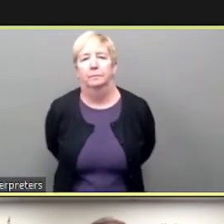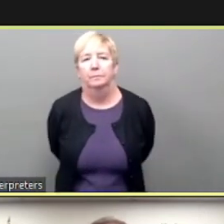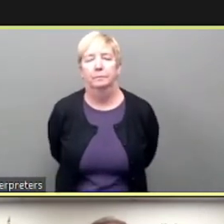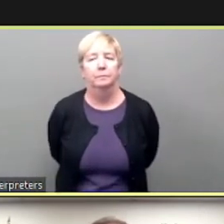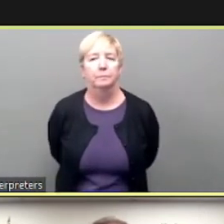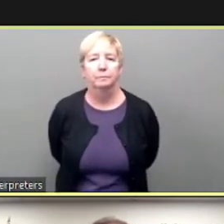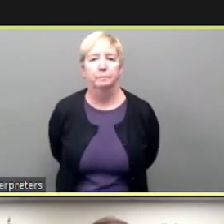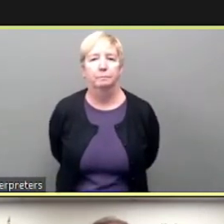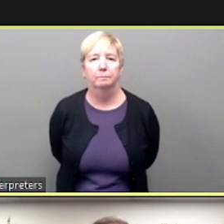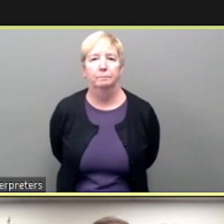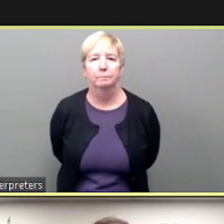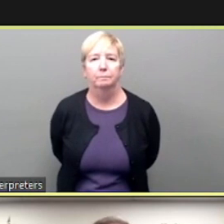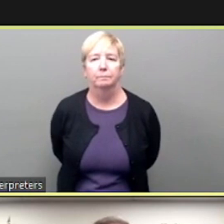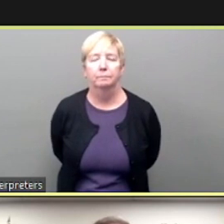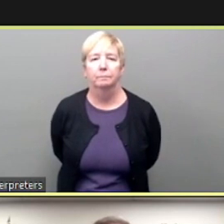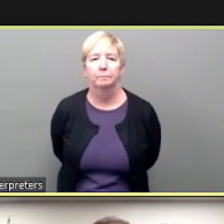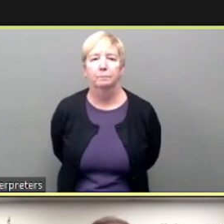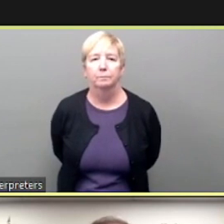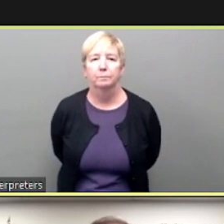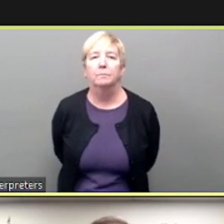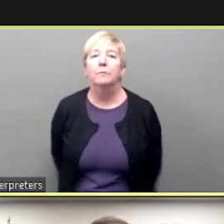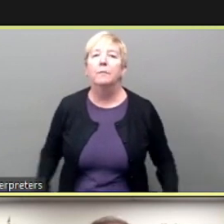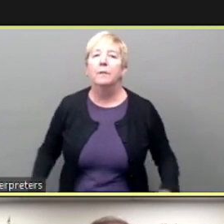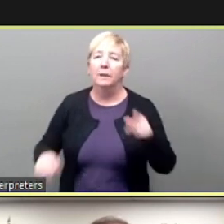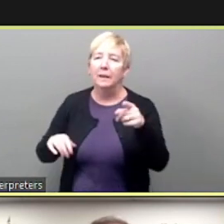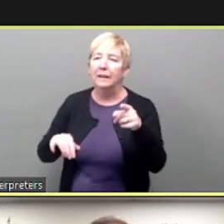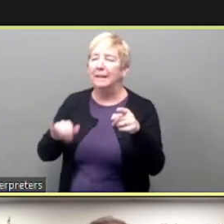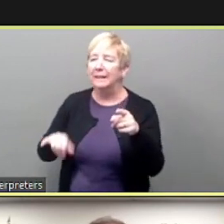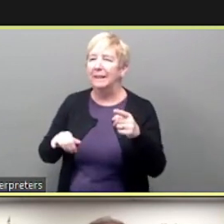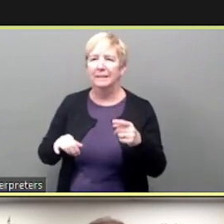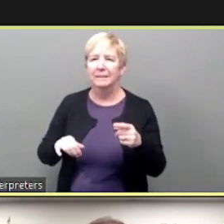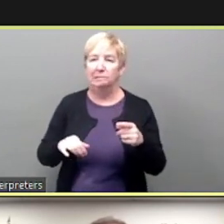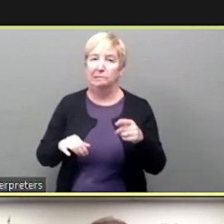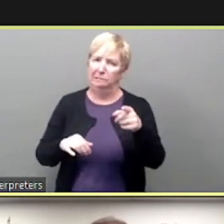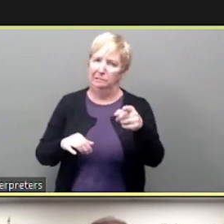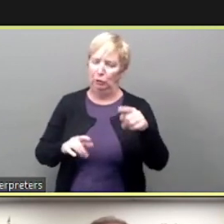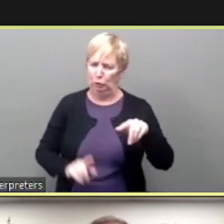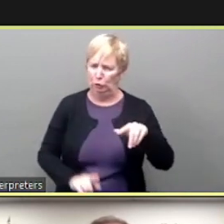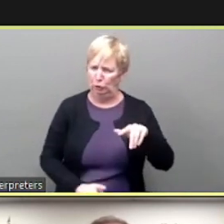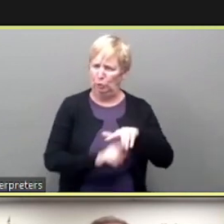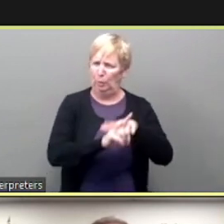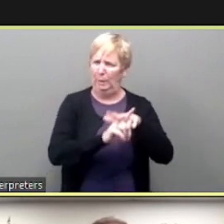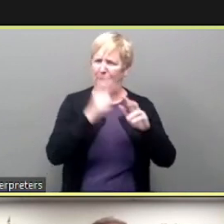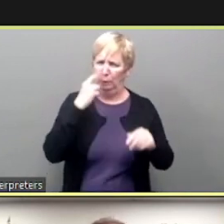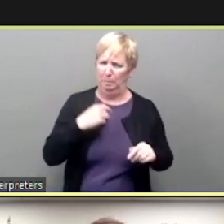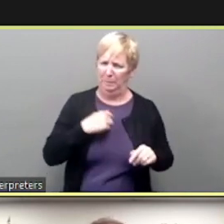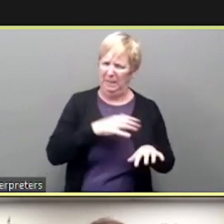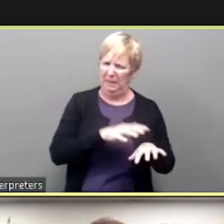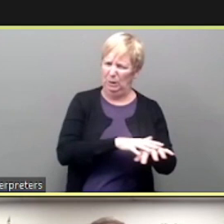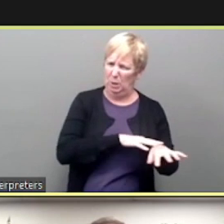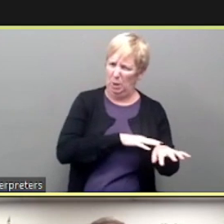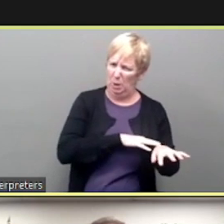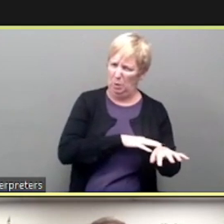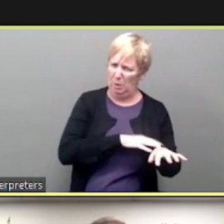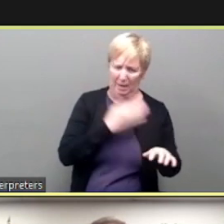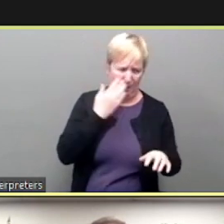These are coming through kind of in slow motion. I'm not sure if it's your end, Brianna, or my end,